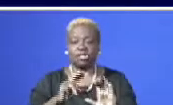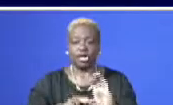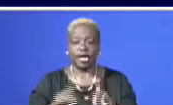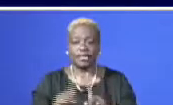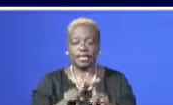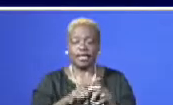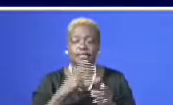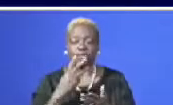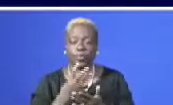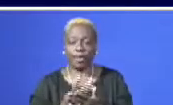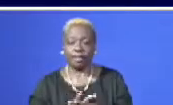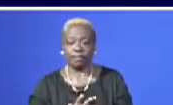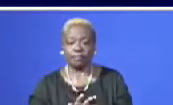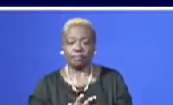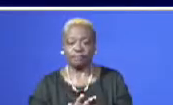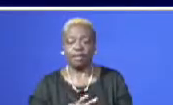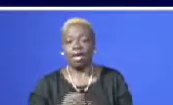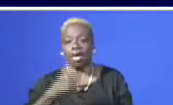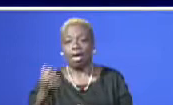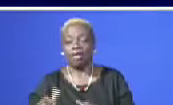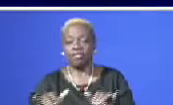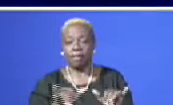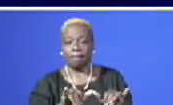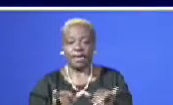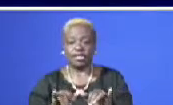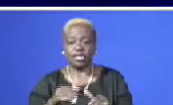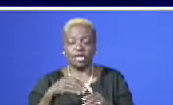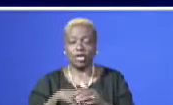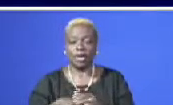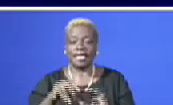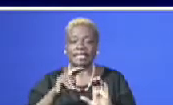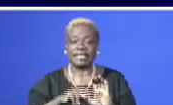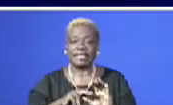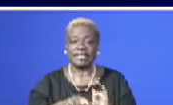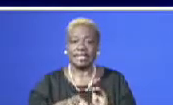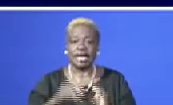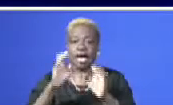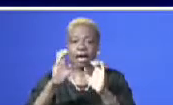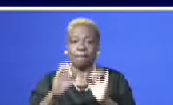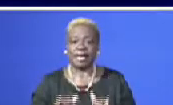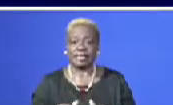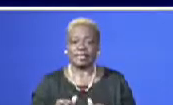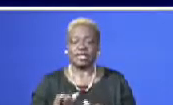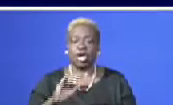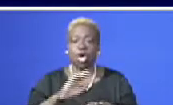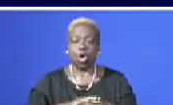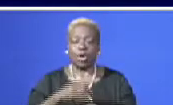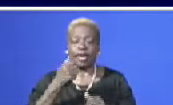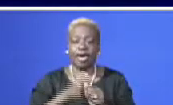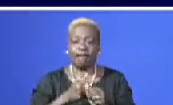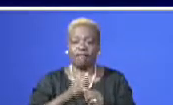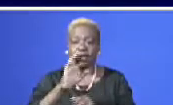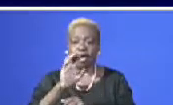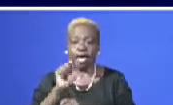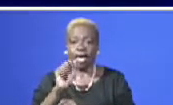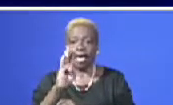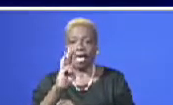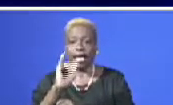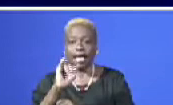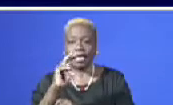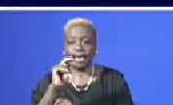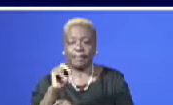configurations. Other measures include a seating capacity in every cabin. For flights where demand is high, the carrier said it would be looking